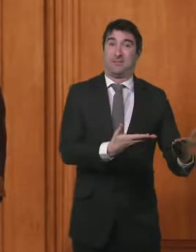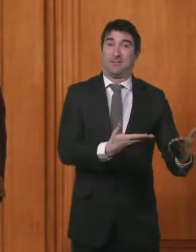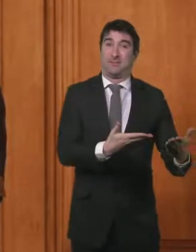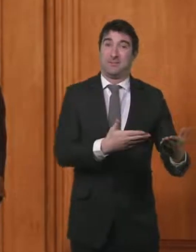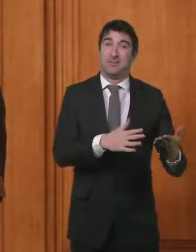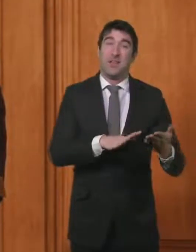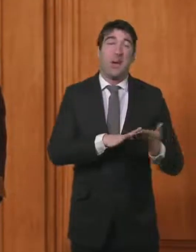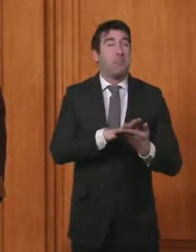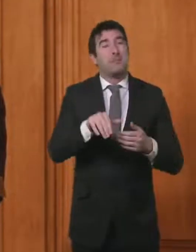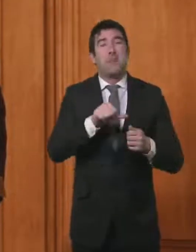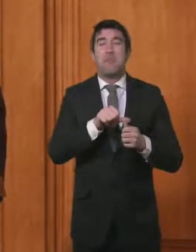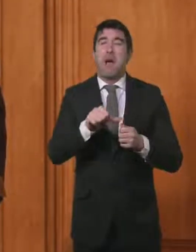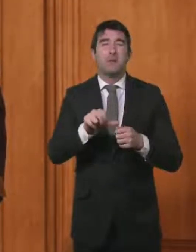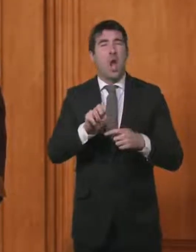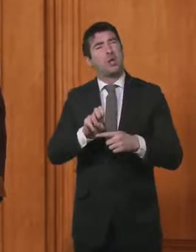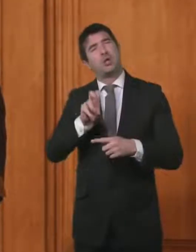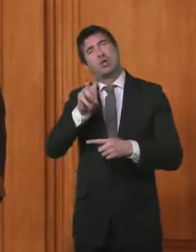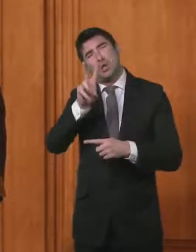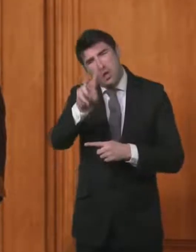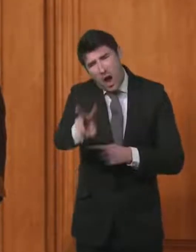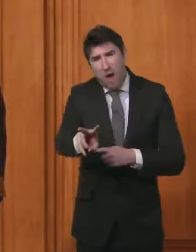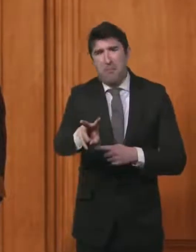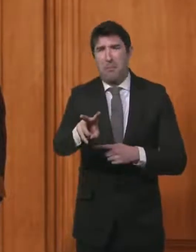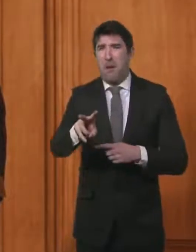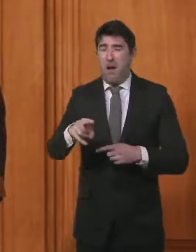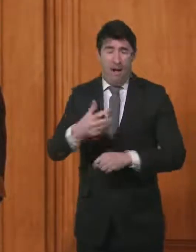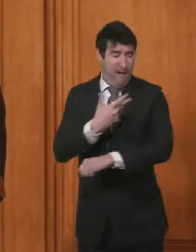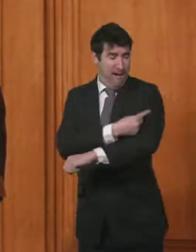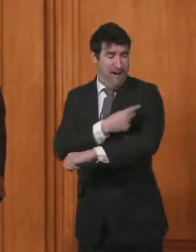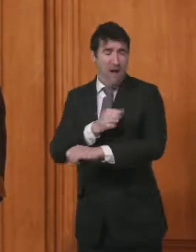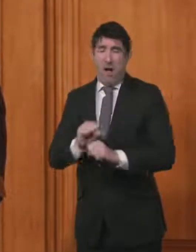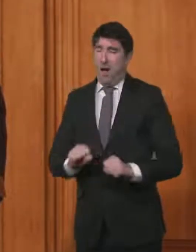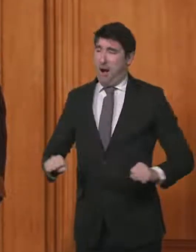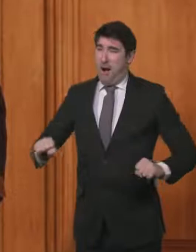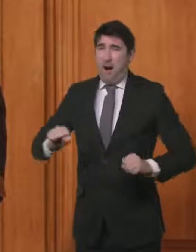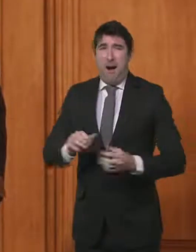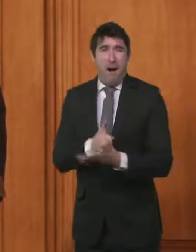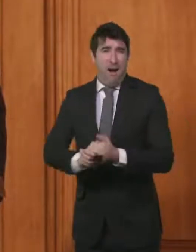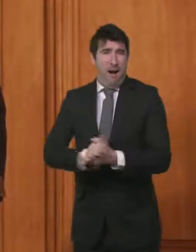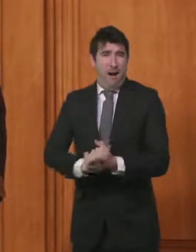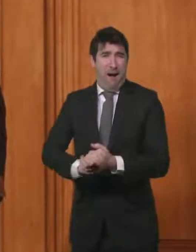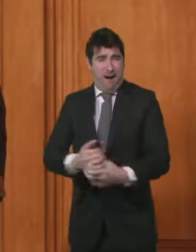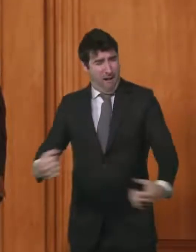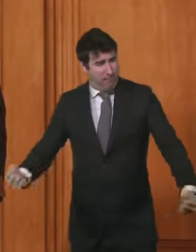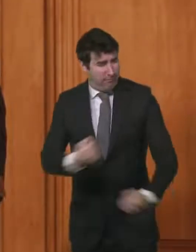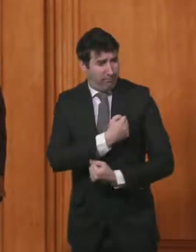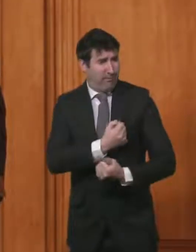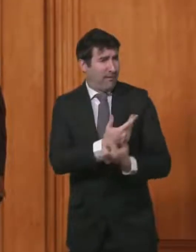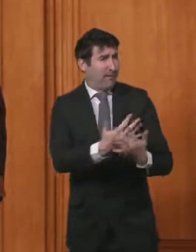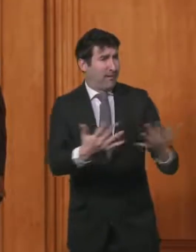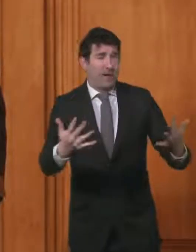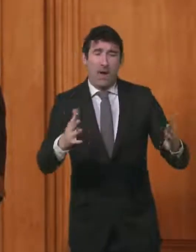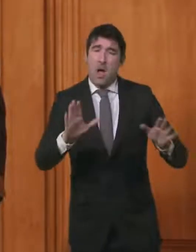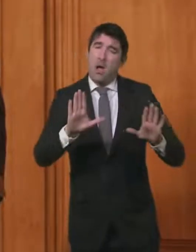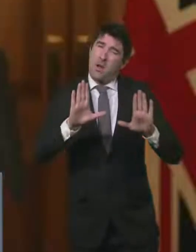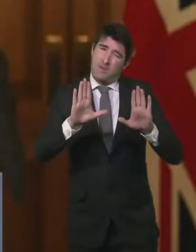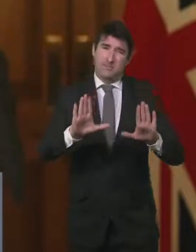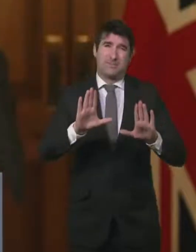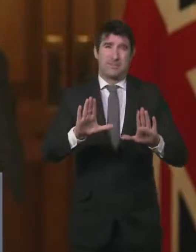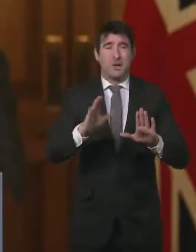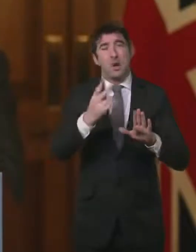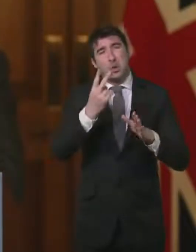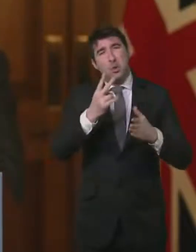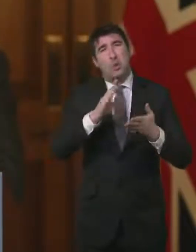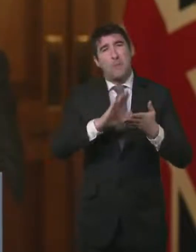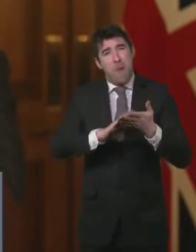or 3 months. If it gets into your bloodstream, that's when it gets to your lungs. Again, and I hope I'll give you a much more reassuring answer. If the Thanks